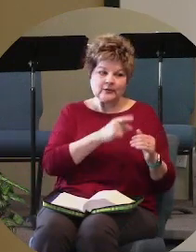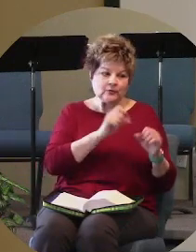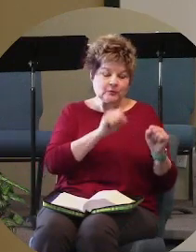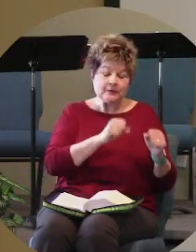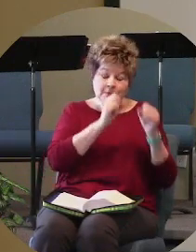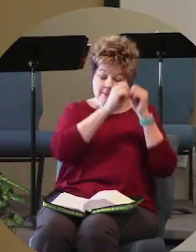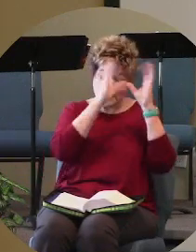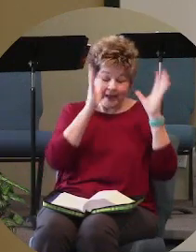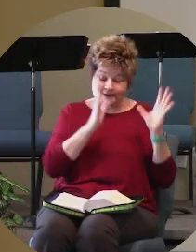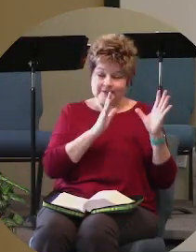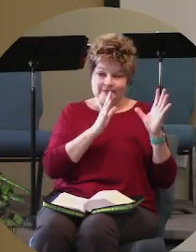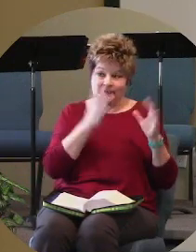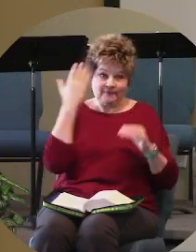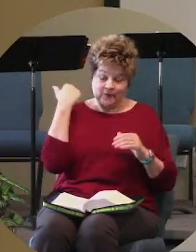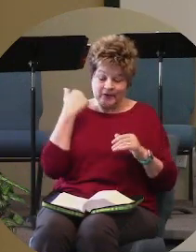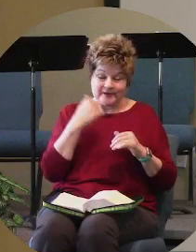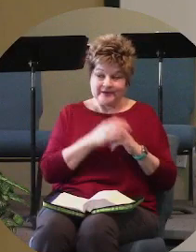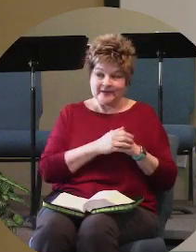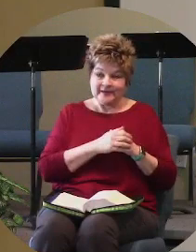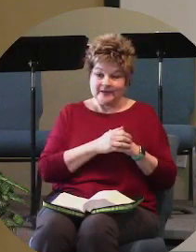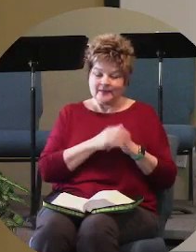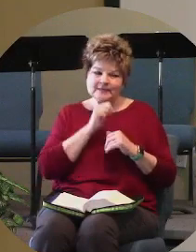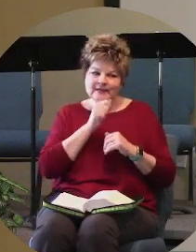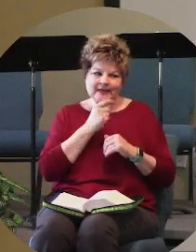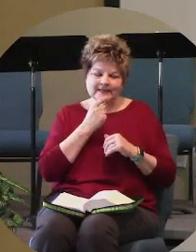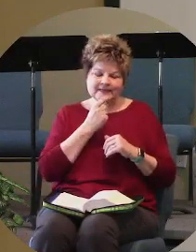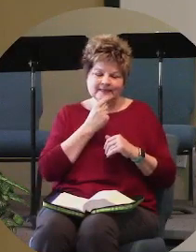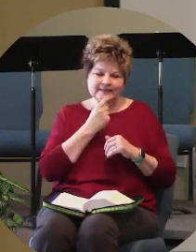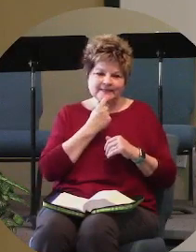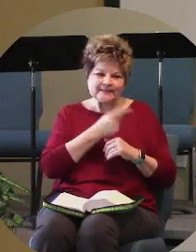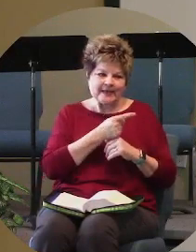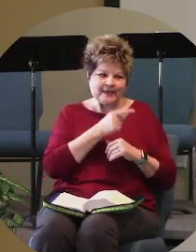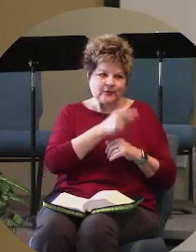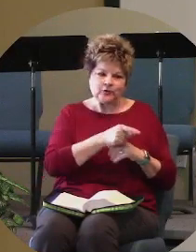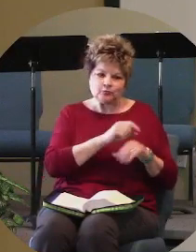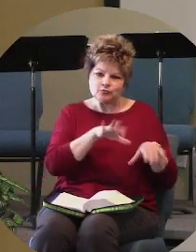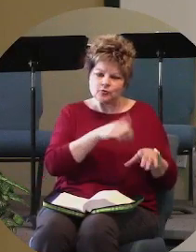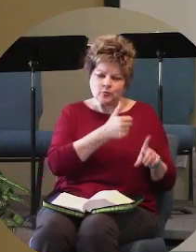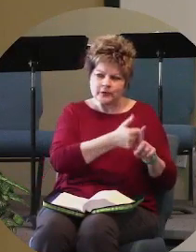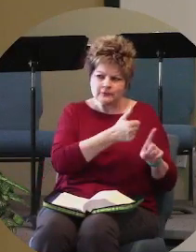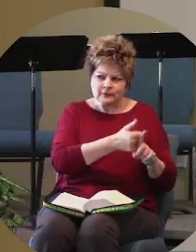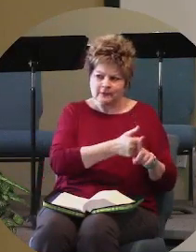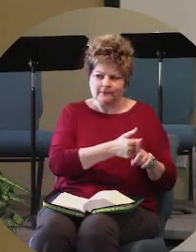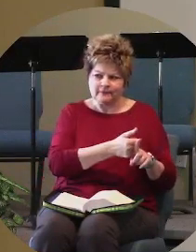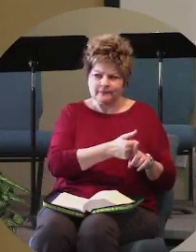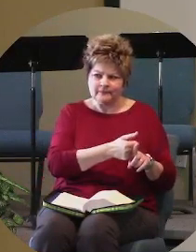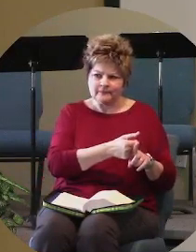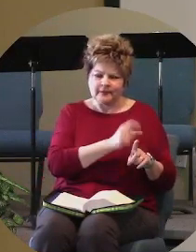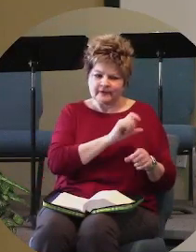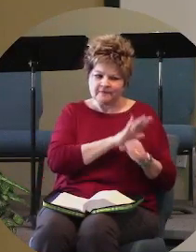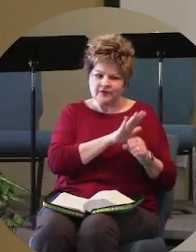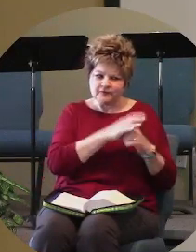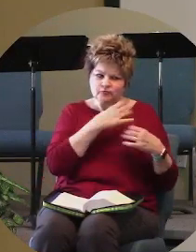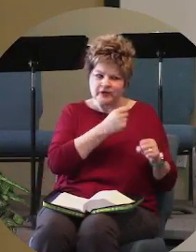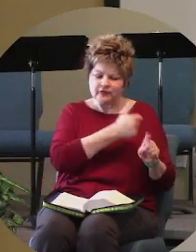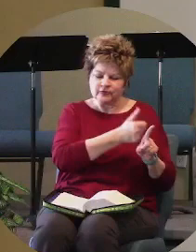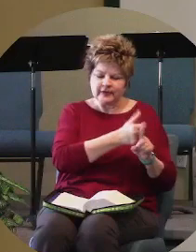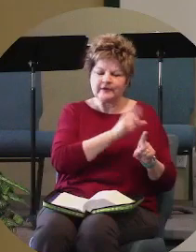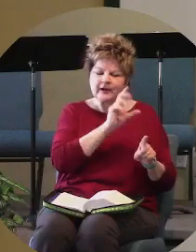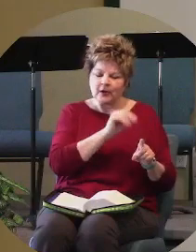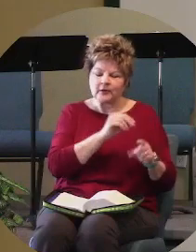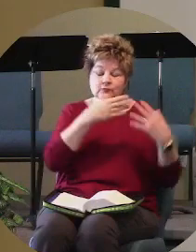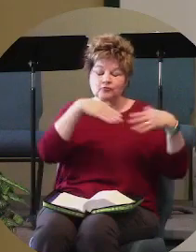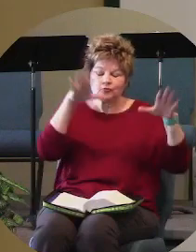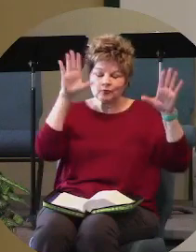be. But Paul's not saying you pull yourself up by your bootstraps. It's you surrender more fully.